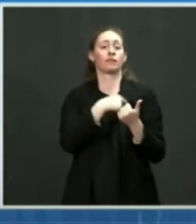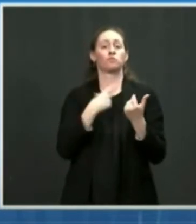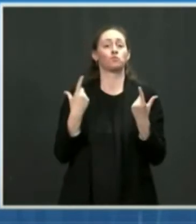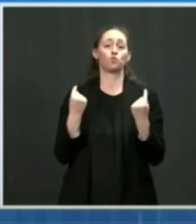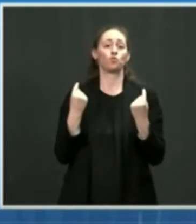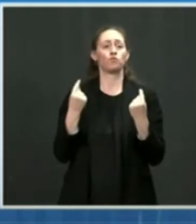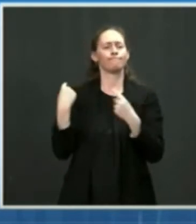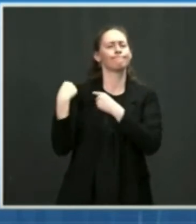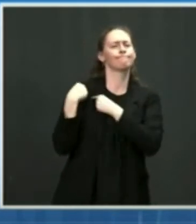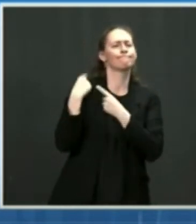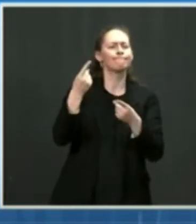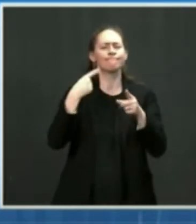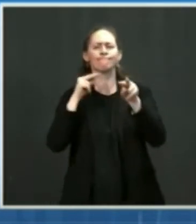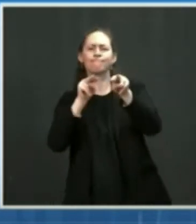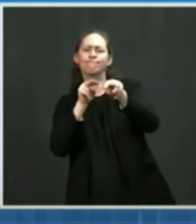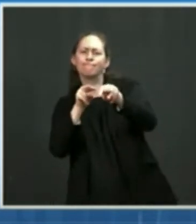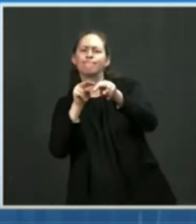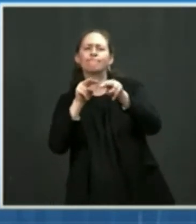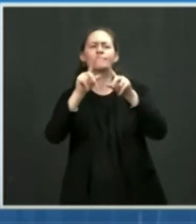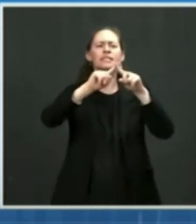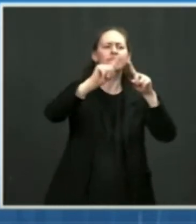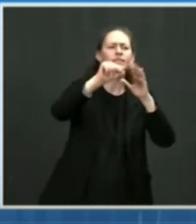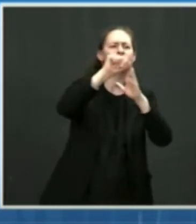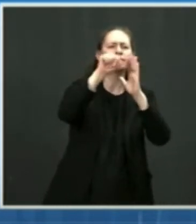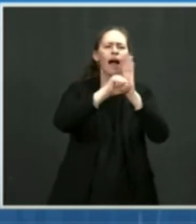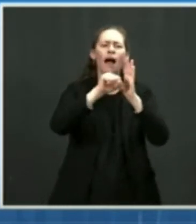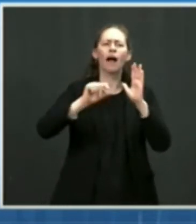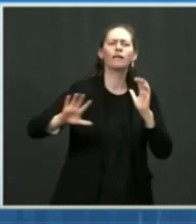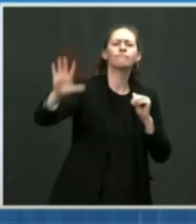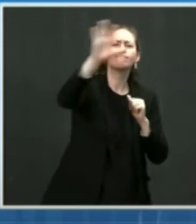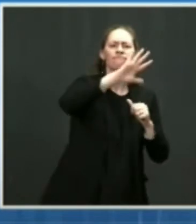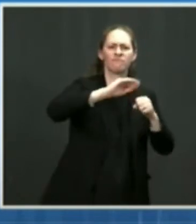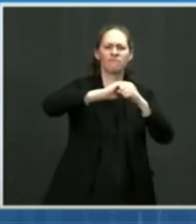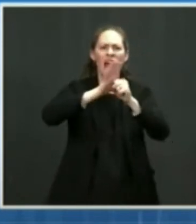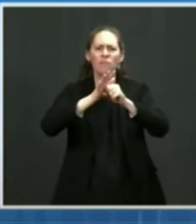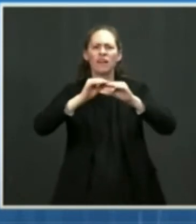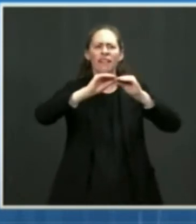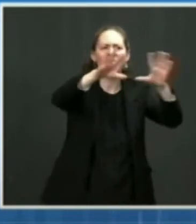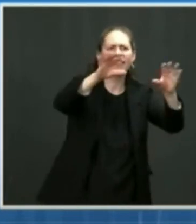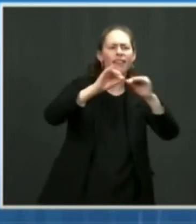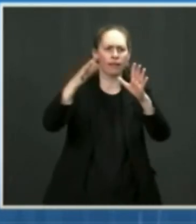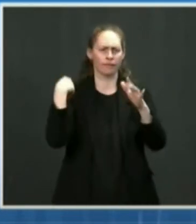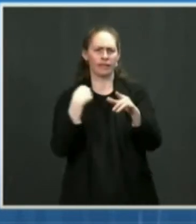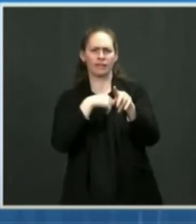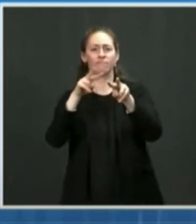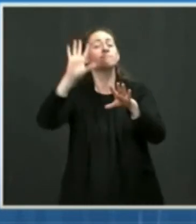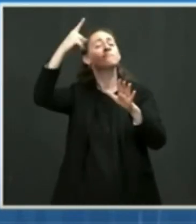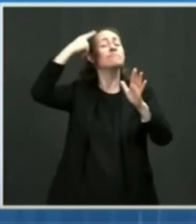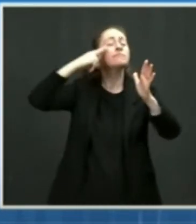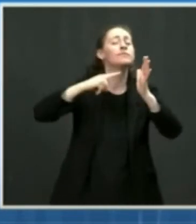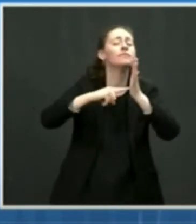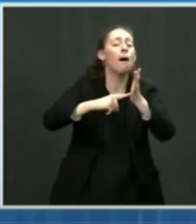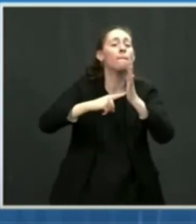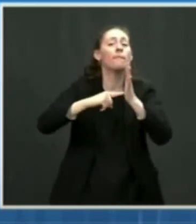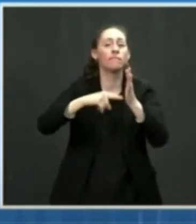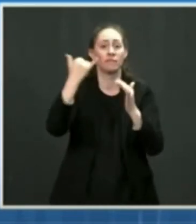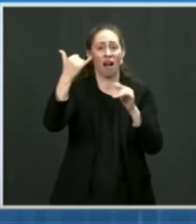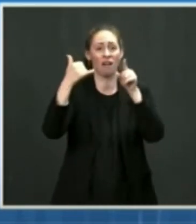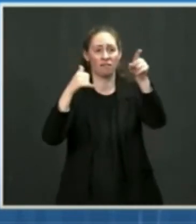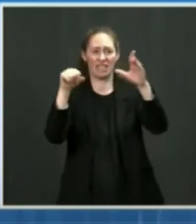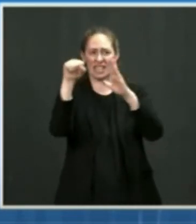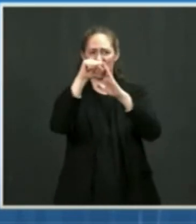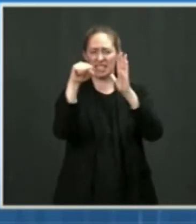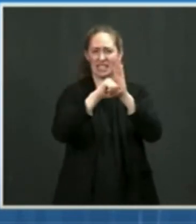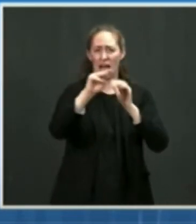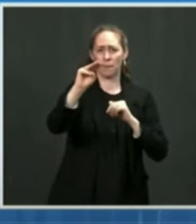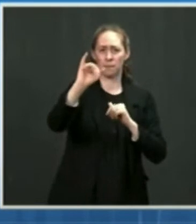vaccination effort in each state and territory. And in states like Michigan, where we are seeing troubling metrics, we are